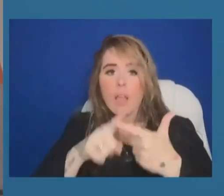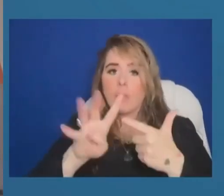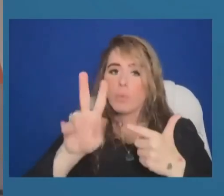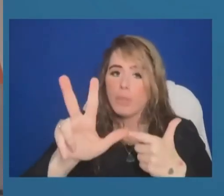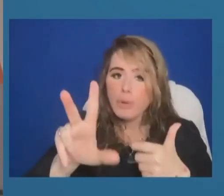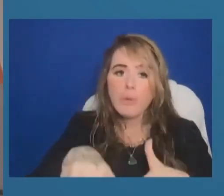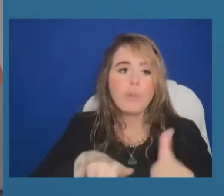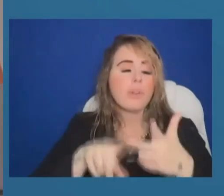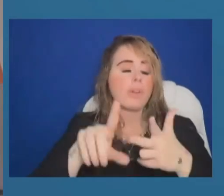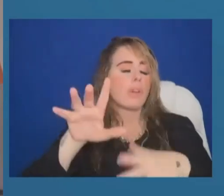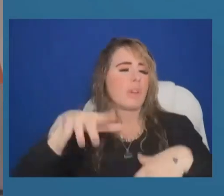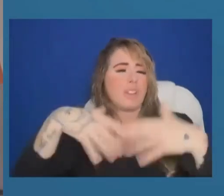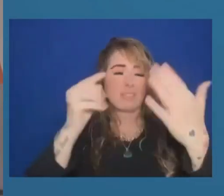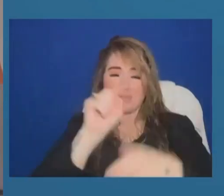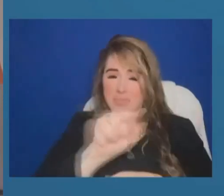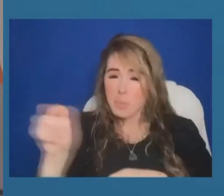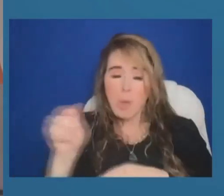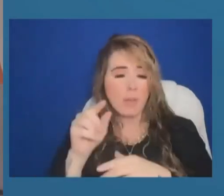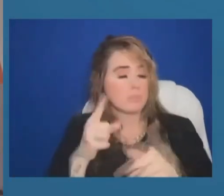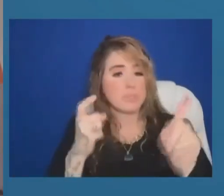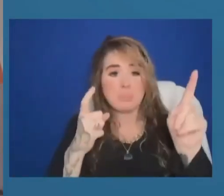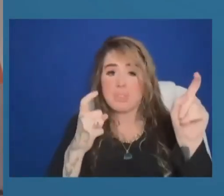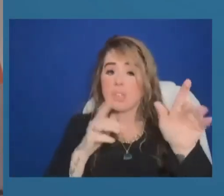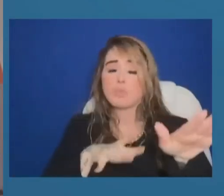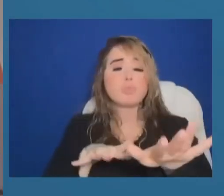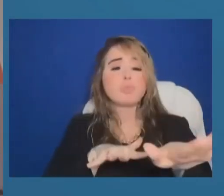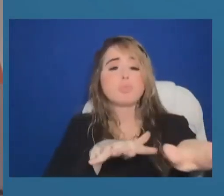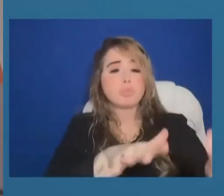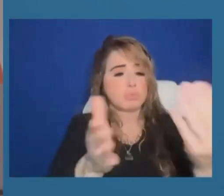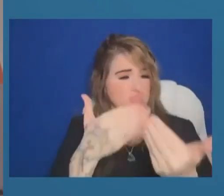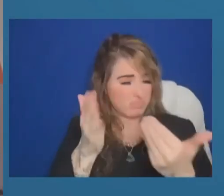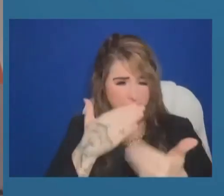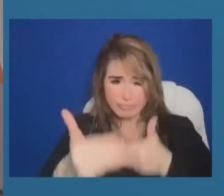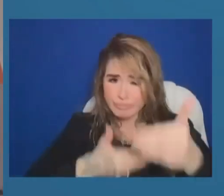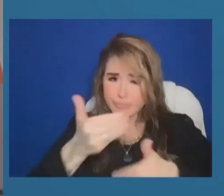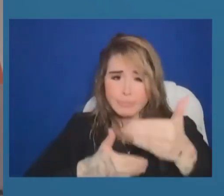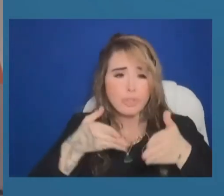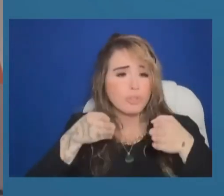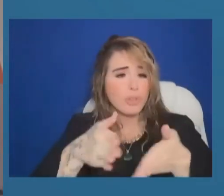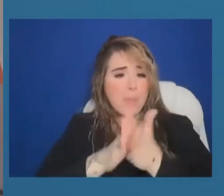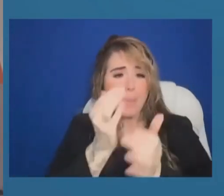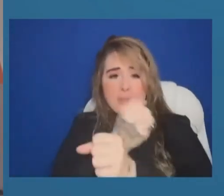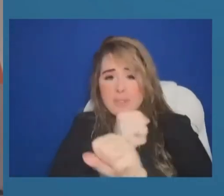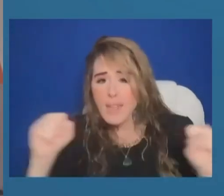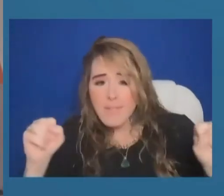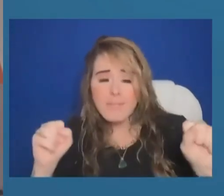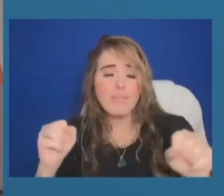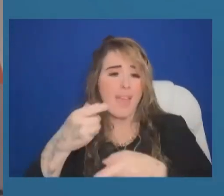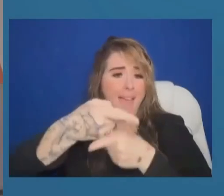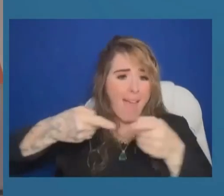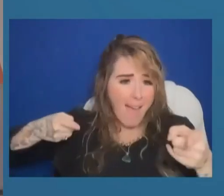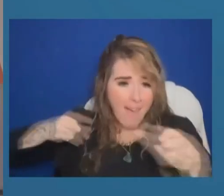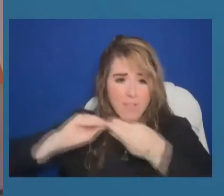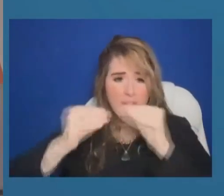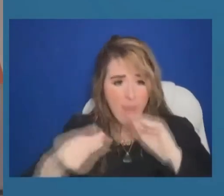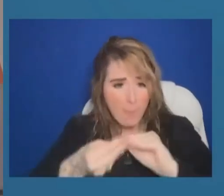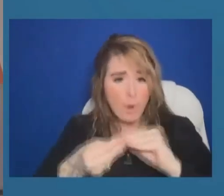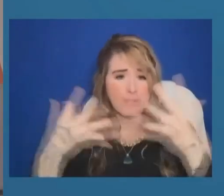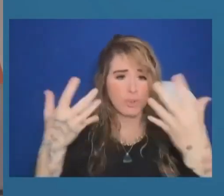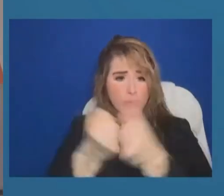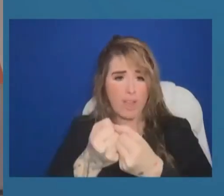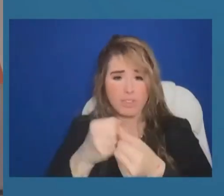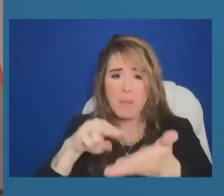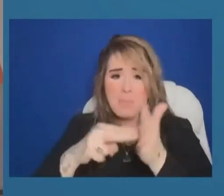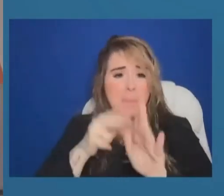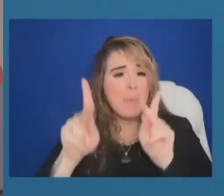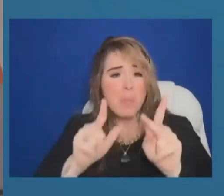Street, speeds are up, up, up. The streets are safer, half as many crashes, and that means pedestrians are not